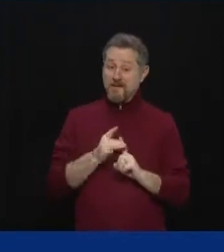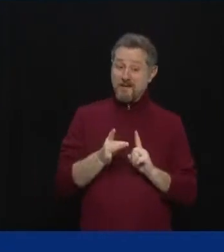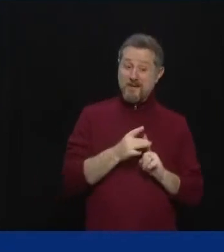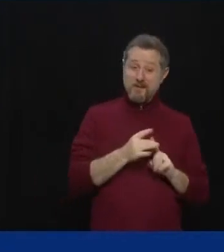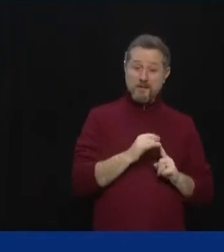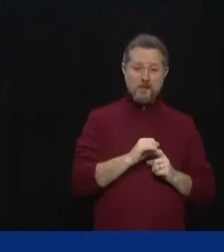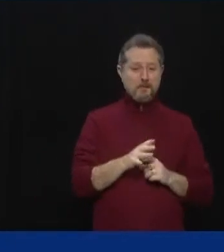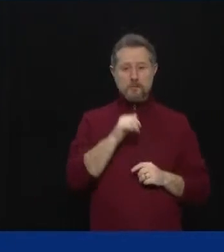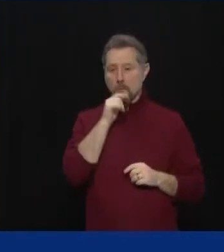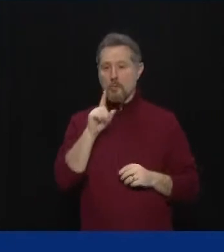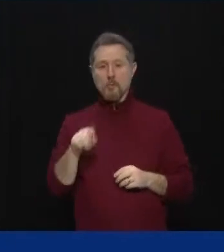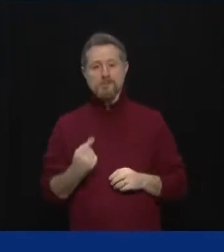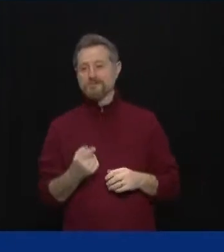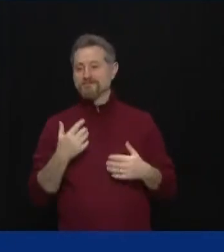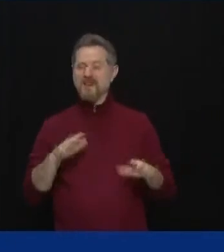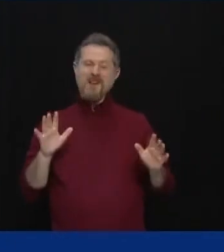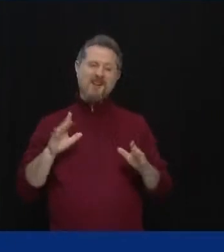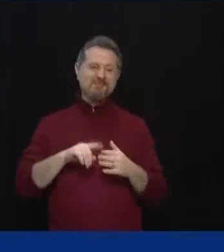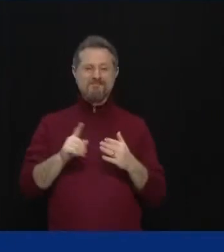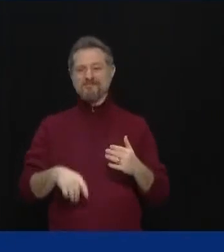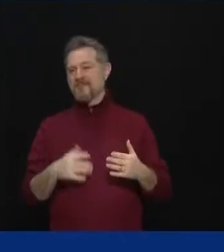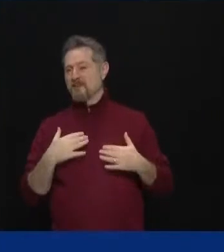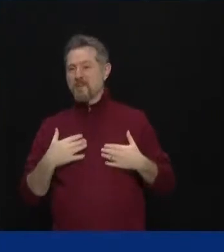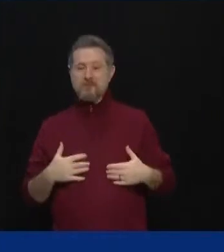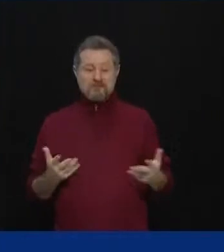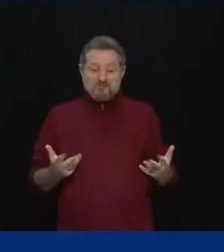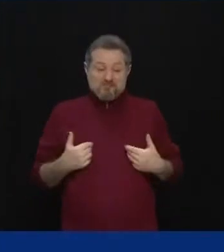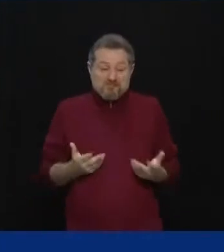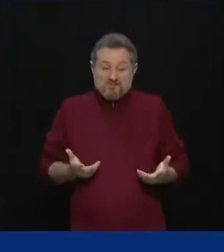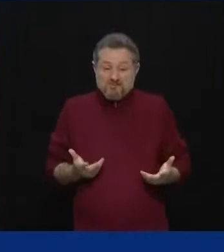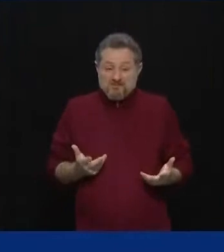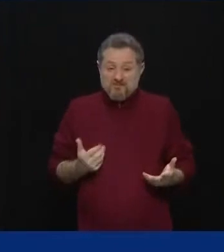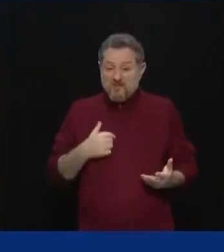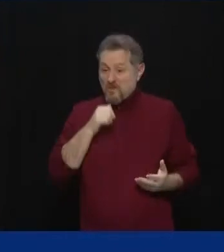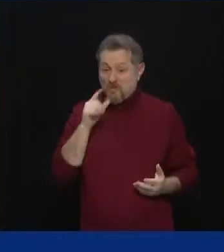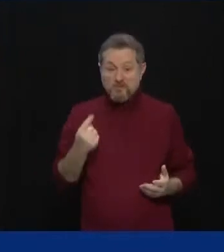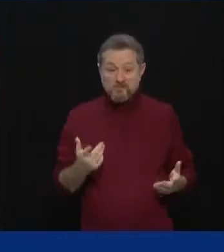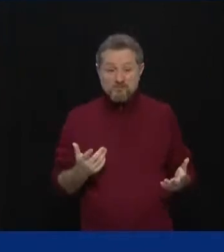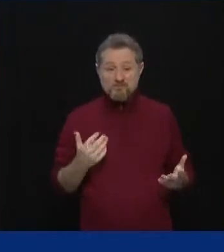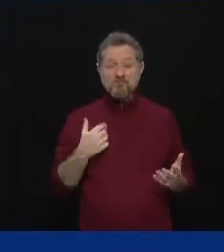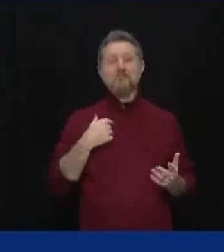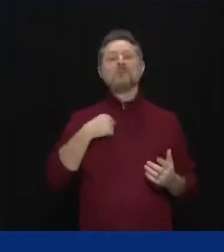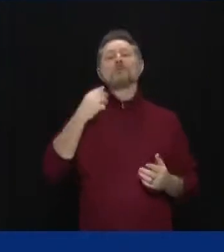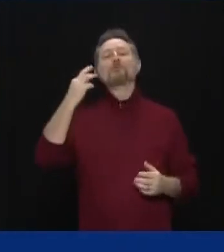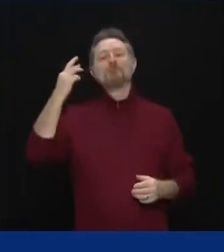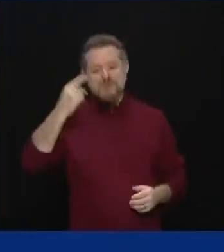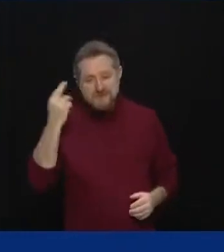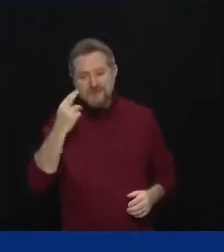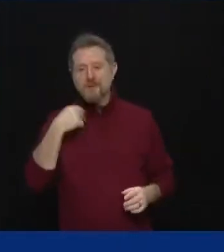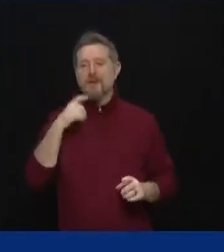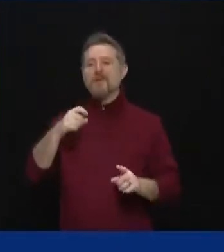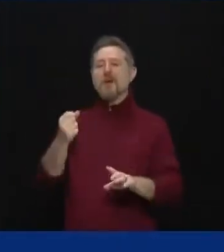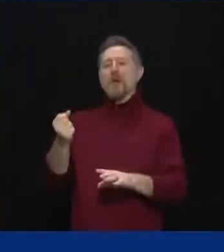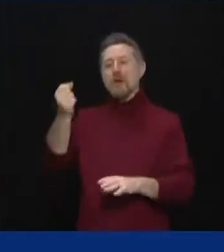always going to end in a happy way. And that's why we need to understand long COVID better. Thank you, Governor.